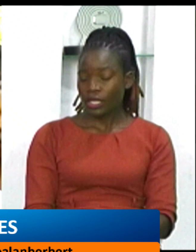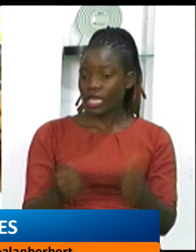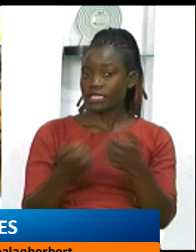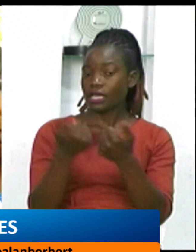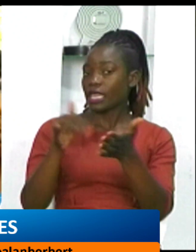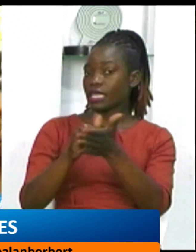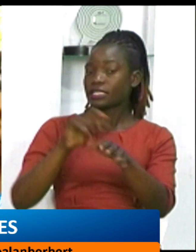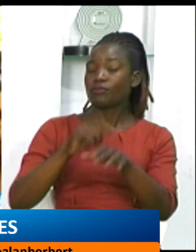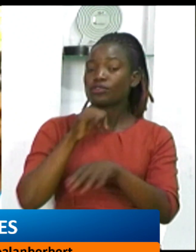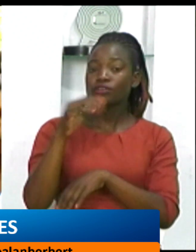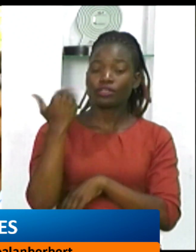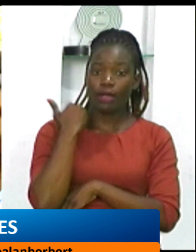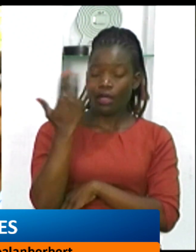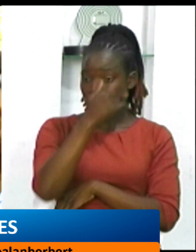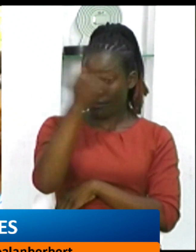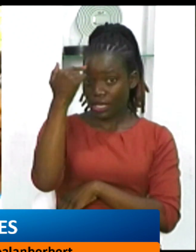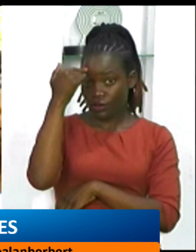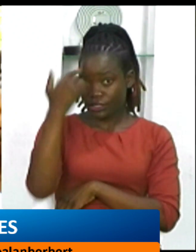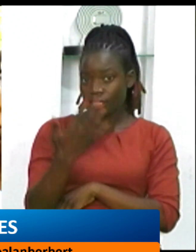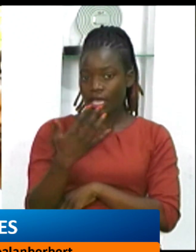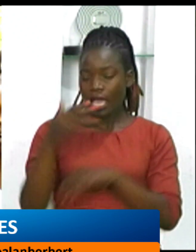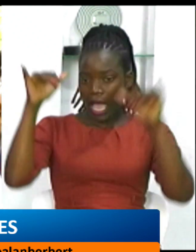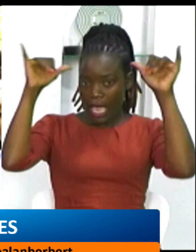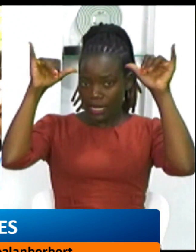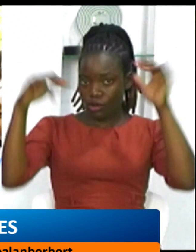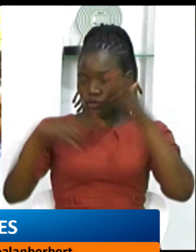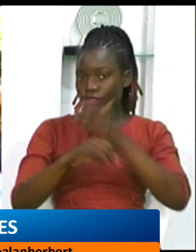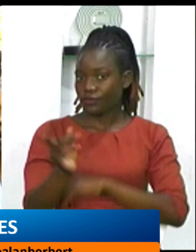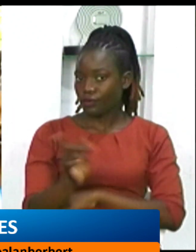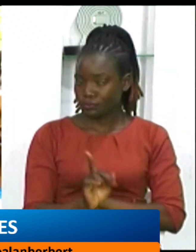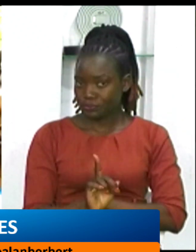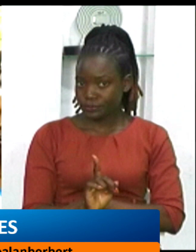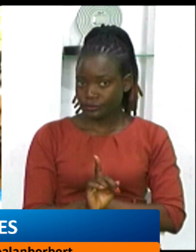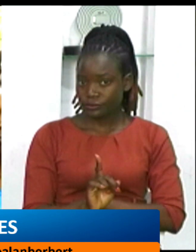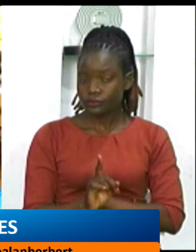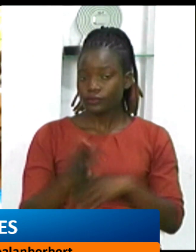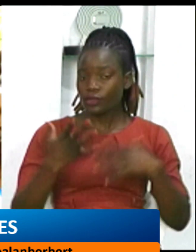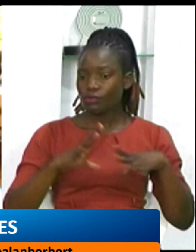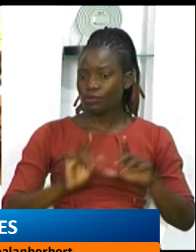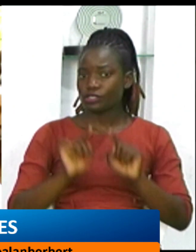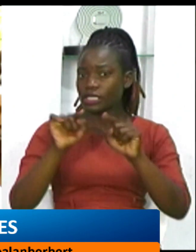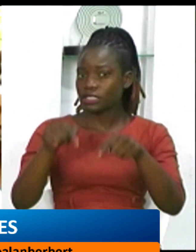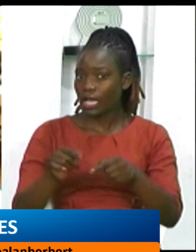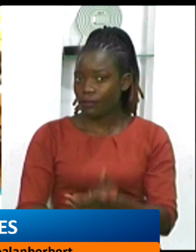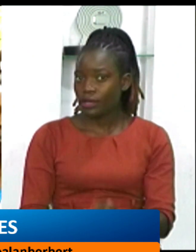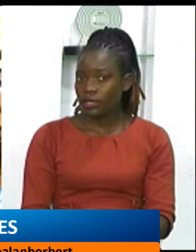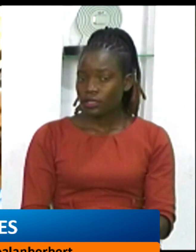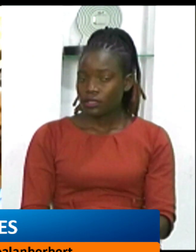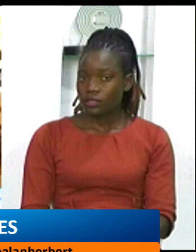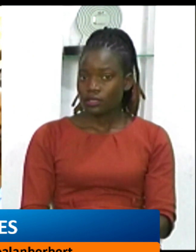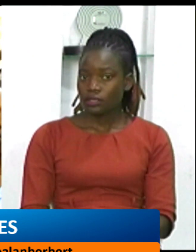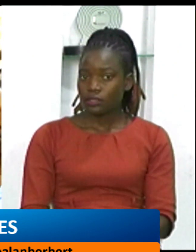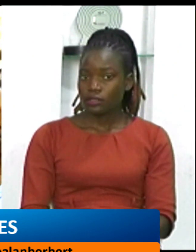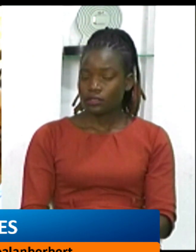banditry, kwa sababu hakuna mifugo inapelekwa, ni watu kuja kufamia shule na kufamia kambi